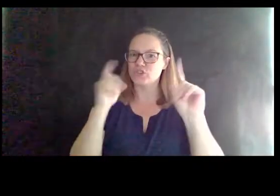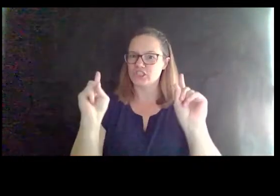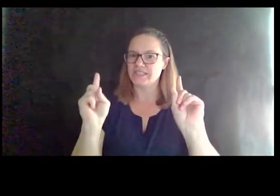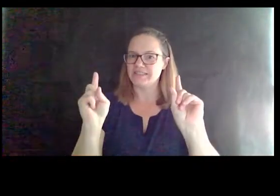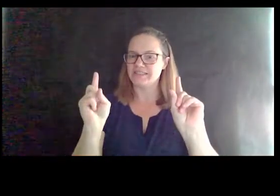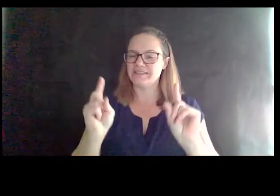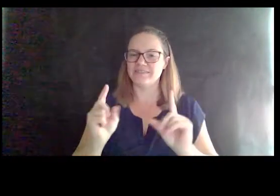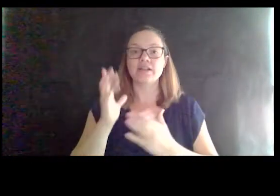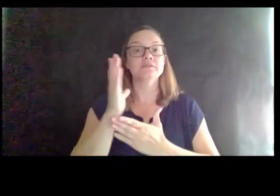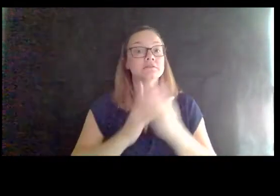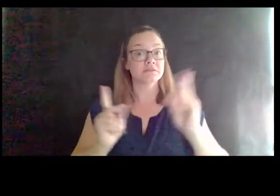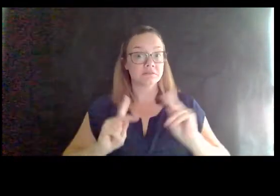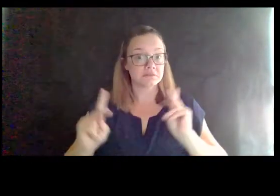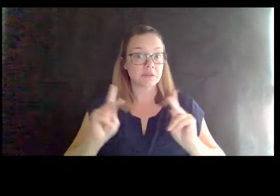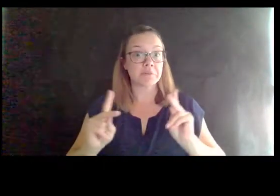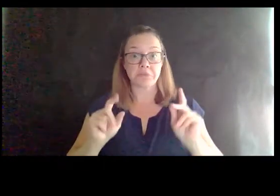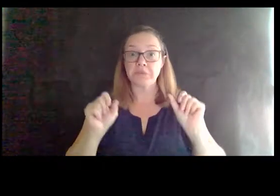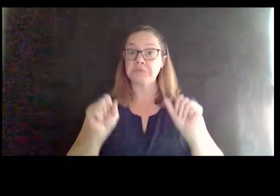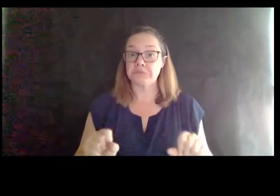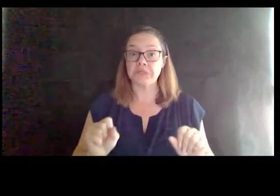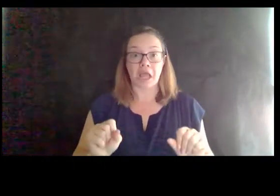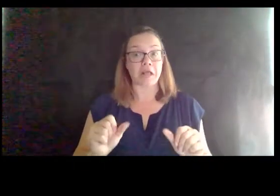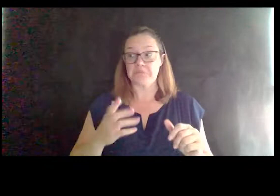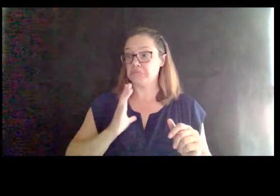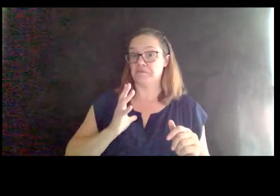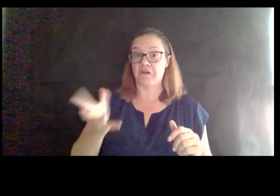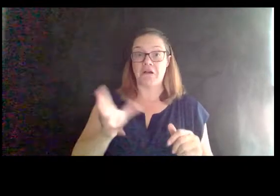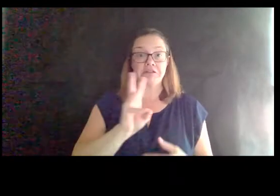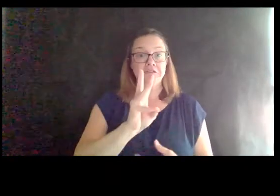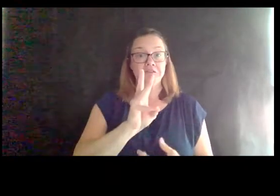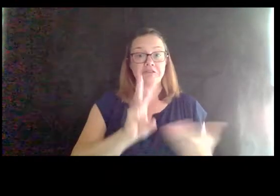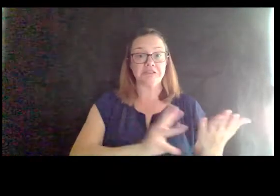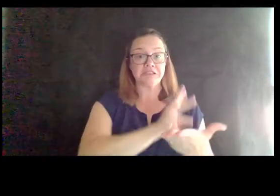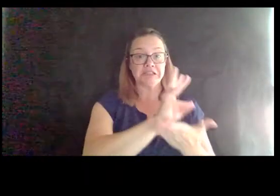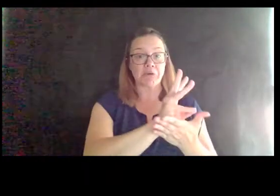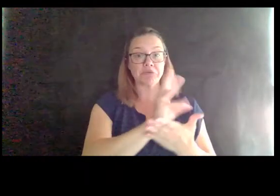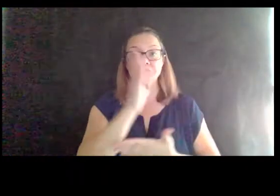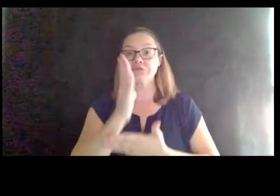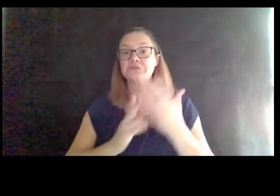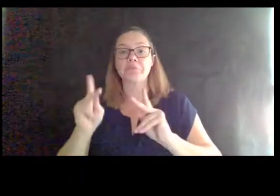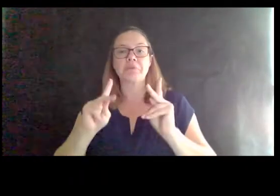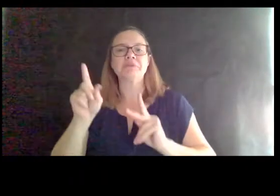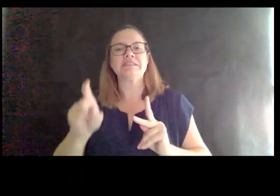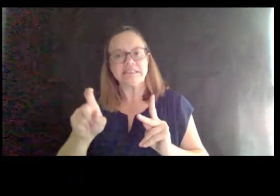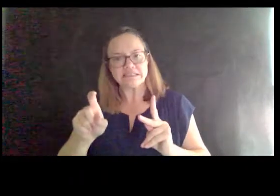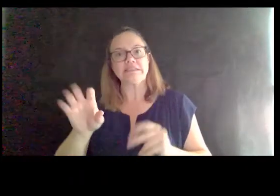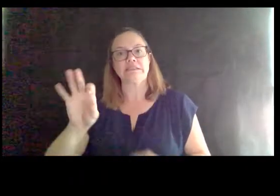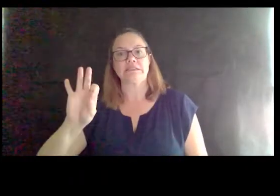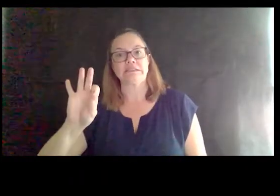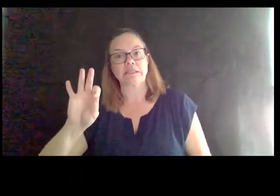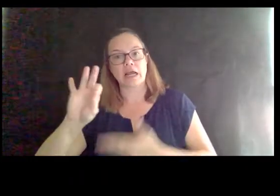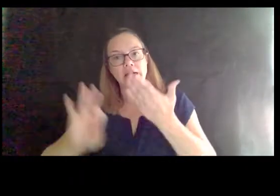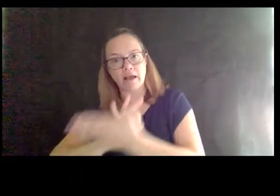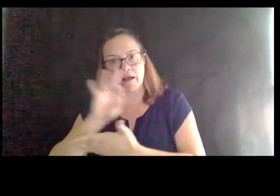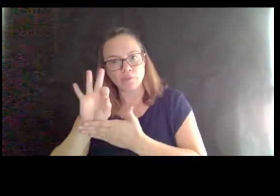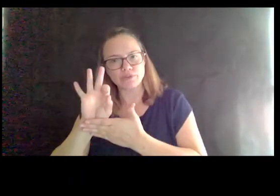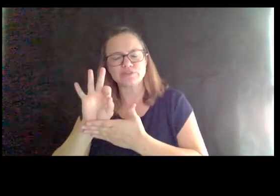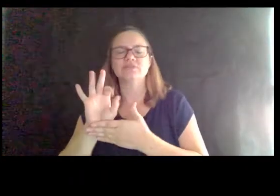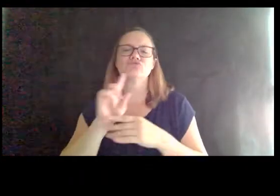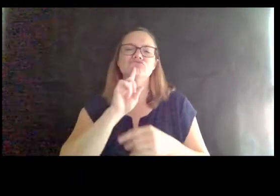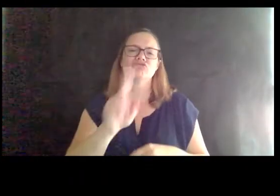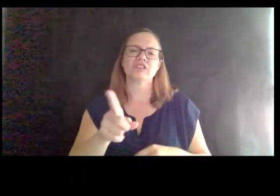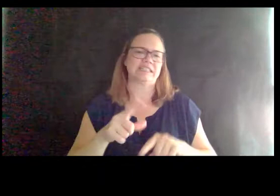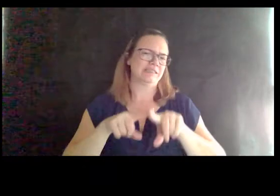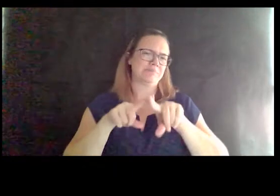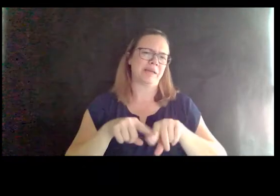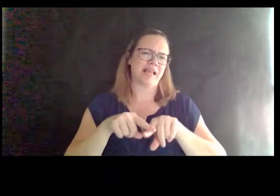You know, some people can go on six hours. Some people really need nine hours. And it's really kind of determining